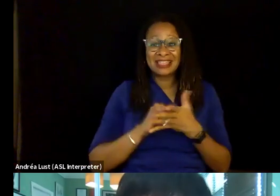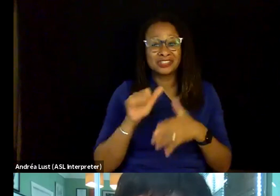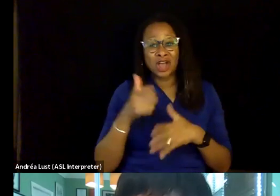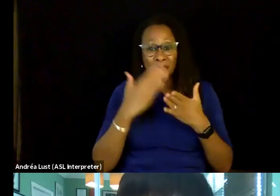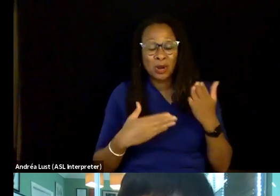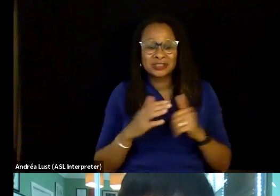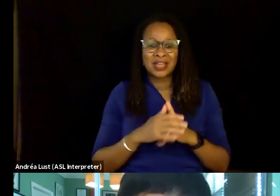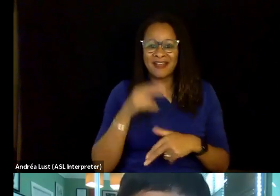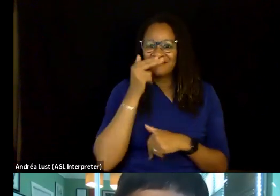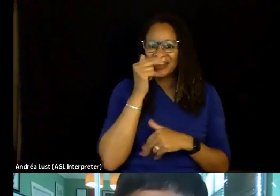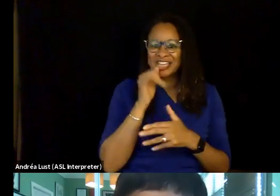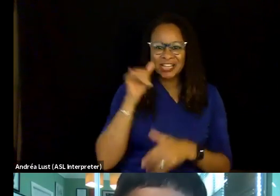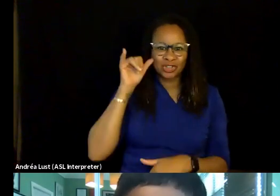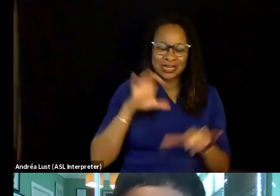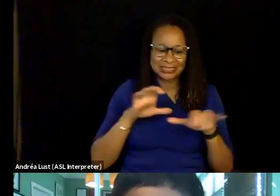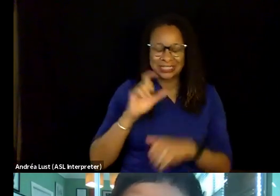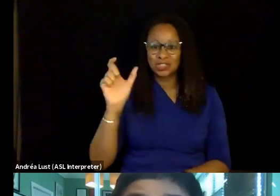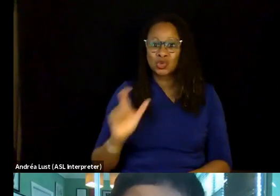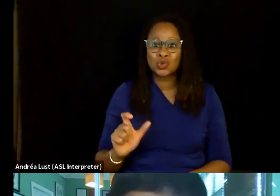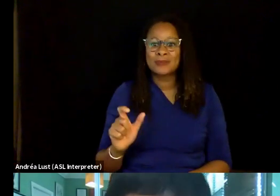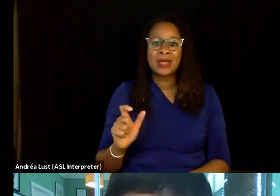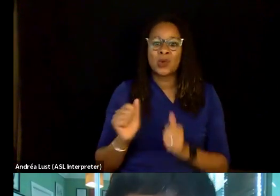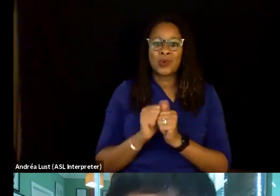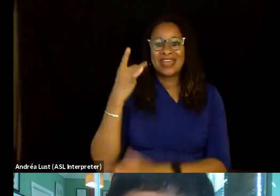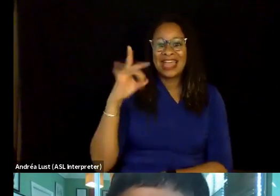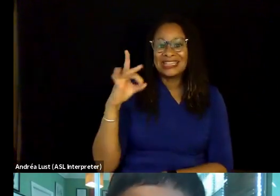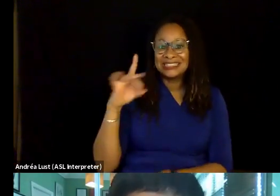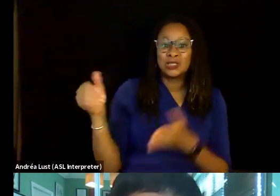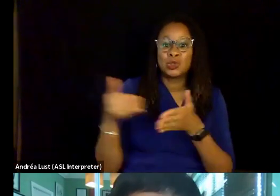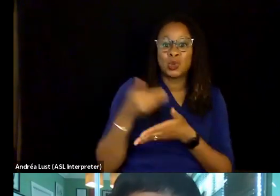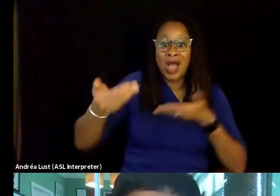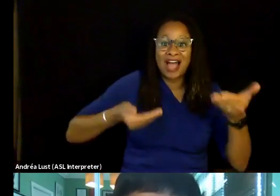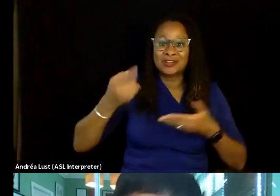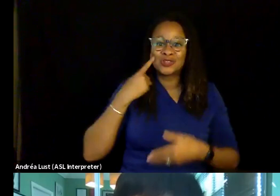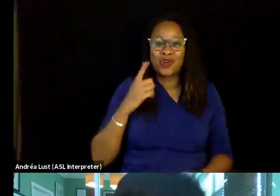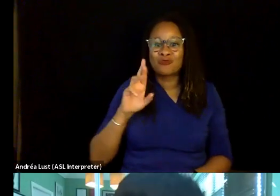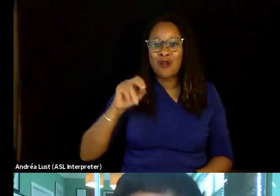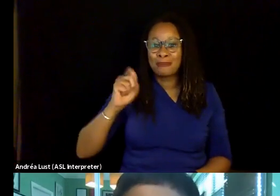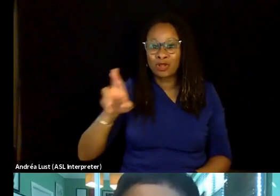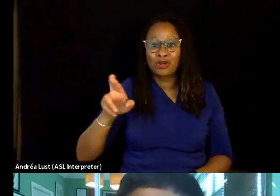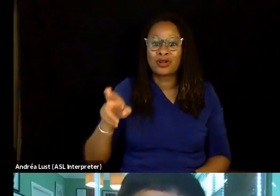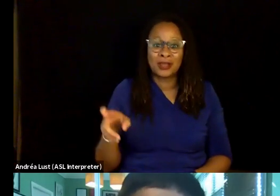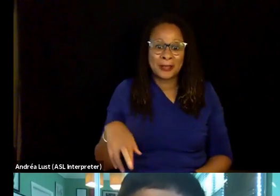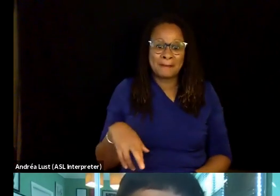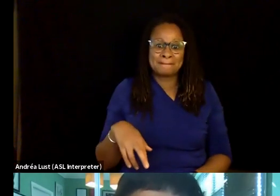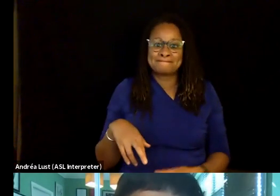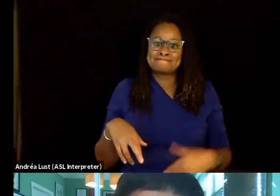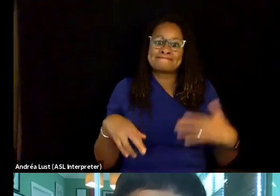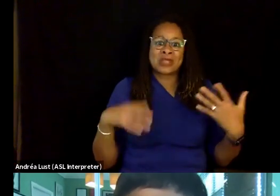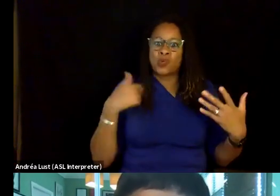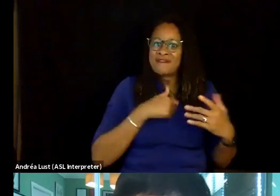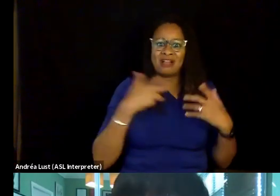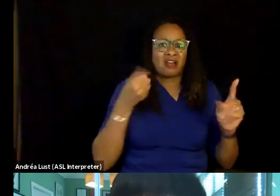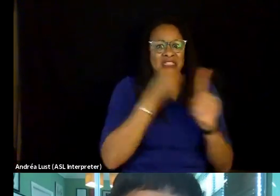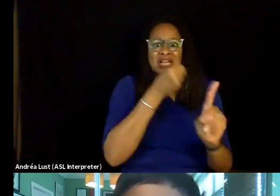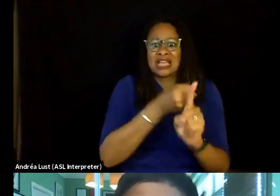funny, yesterday I just did a Zoom with 18 new hires for Rappler. That's the other part. We actually, despite all the attacks, did